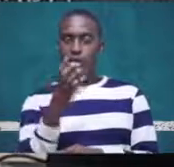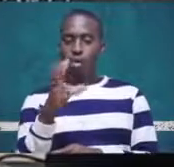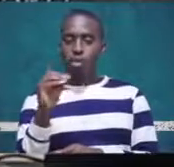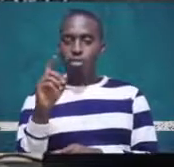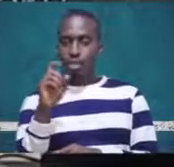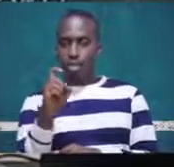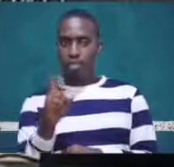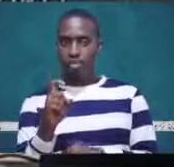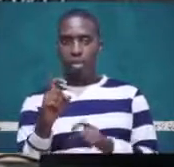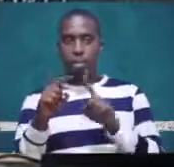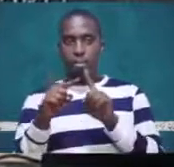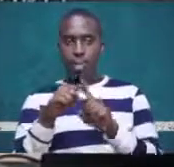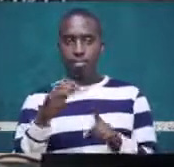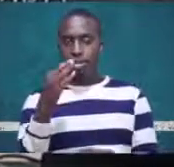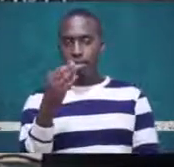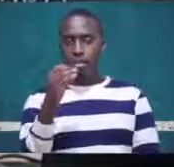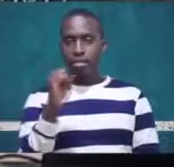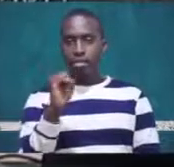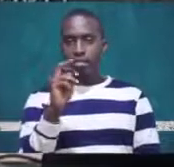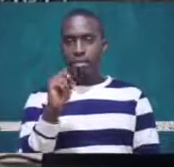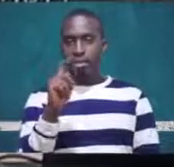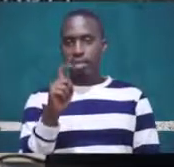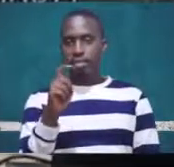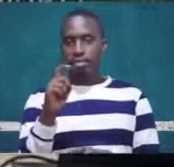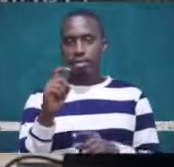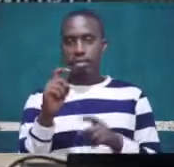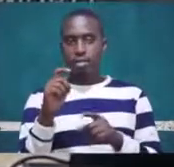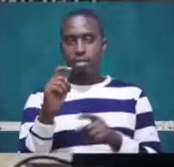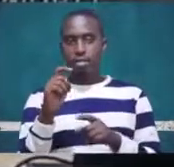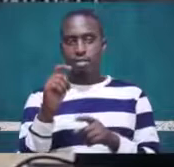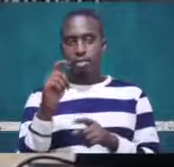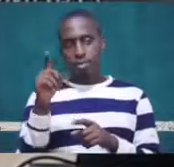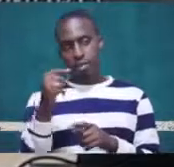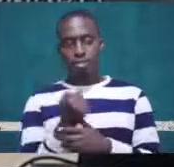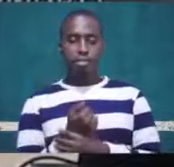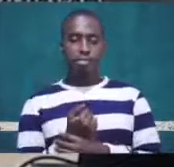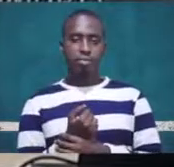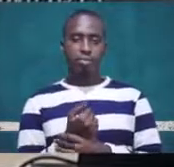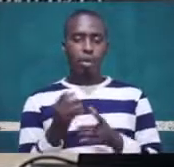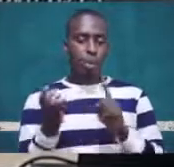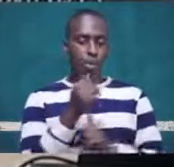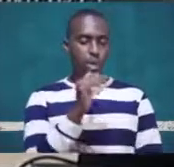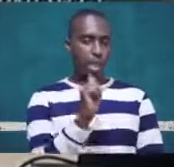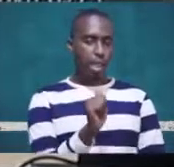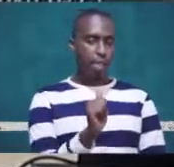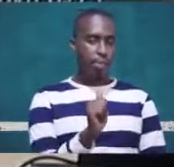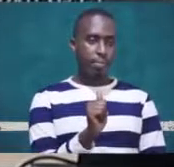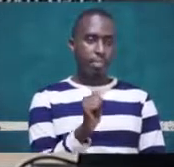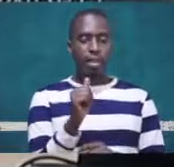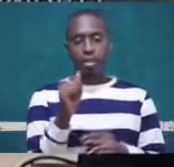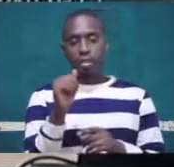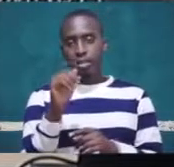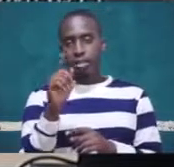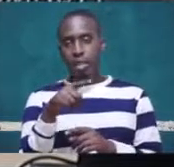x derivative. So to get a times 4